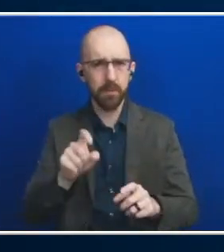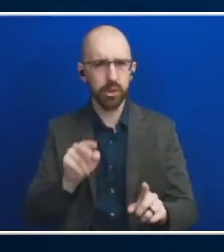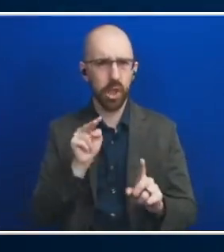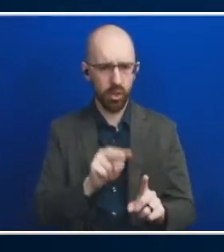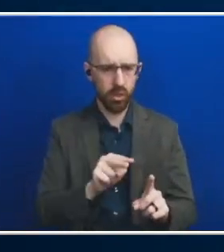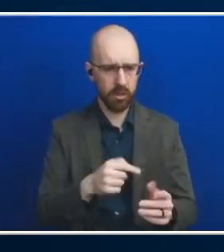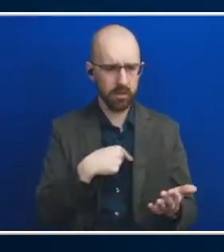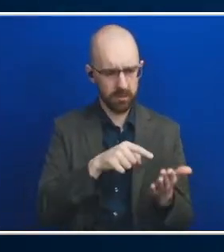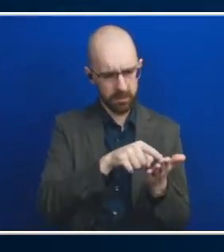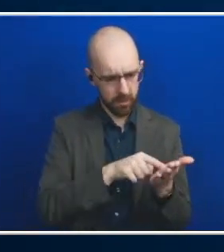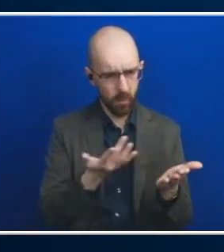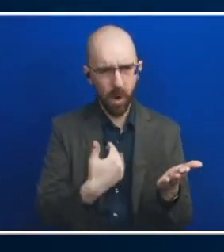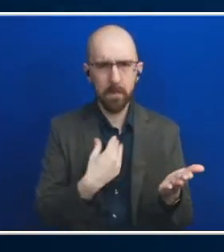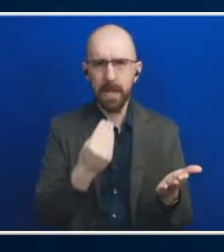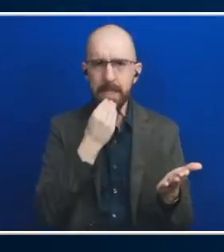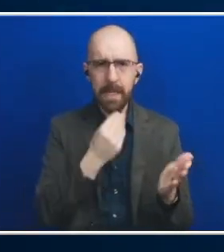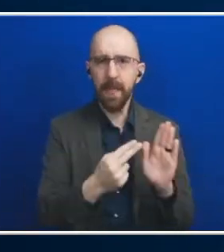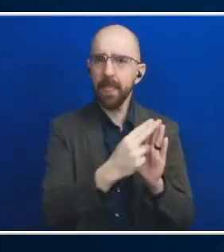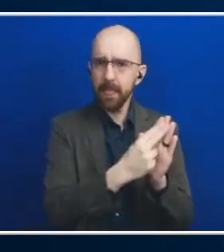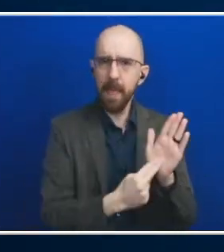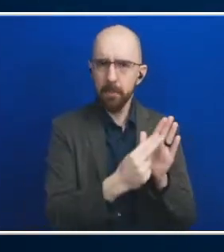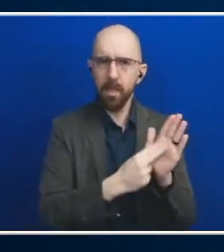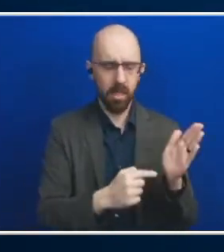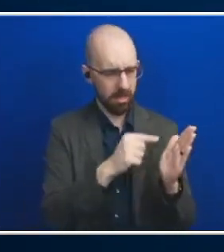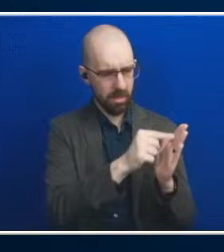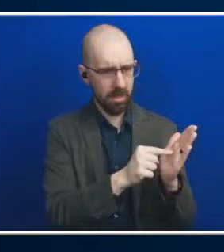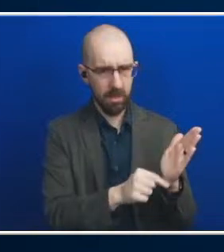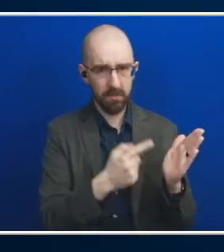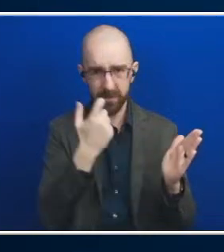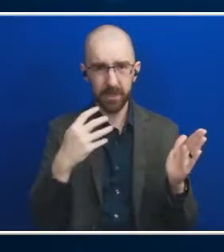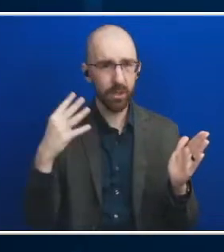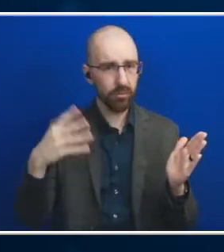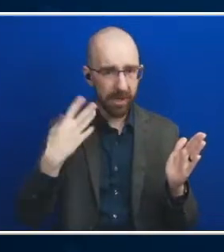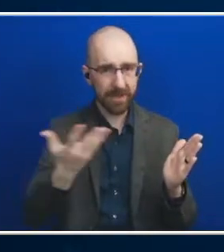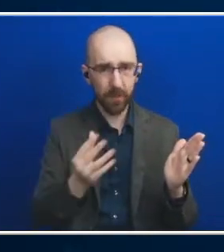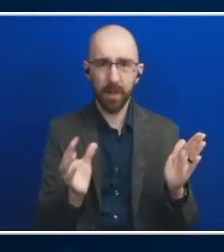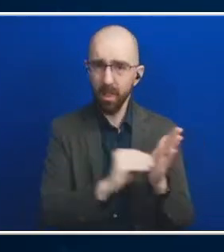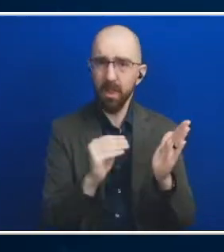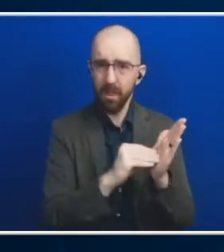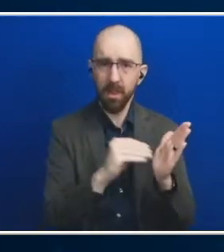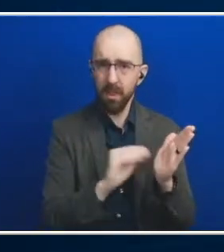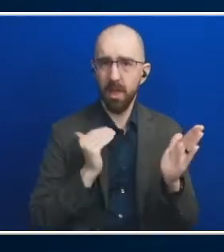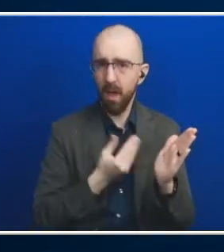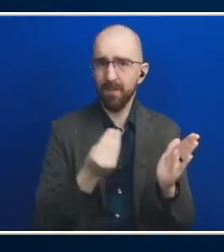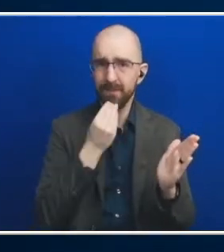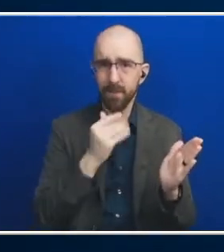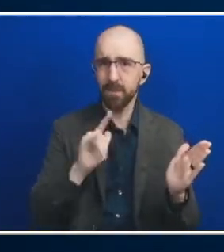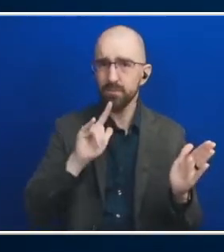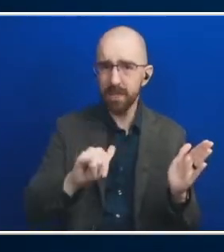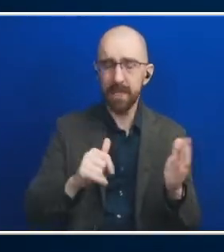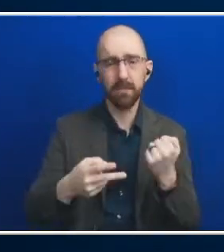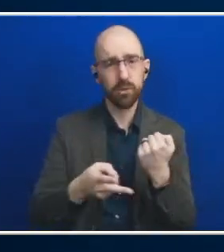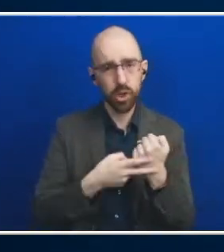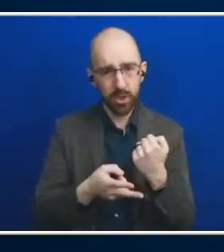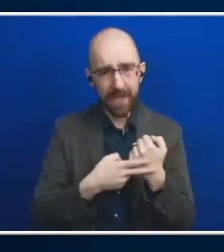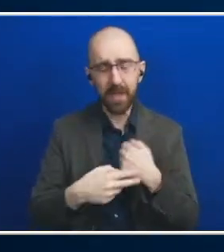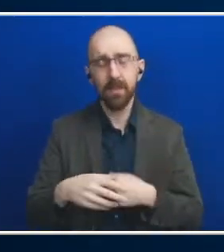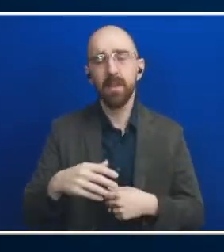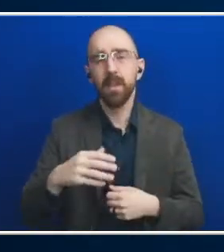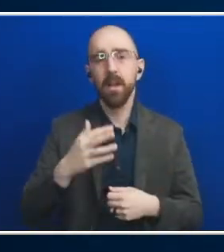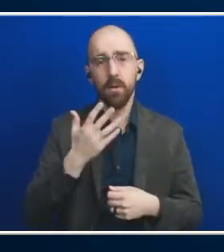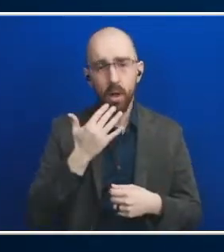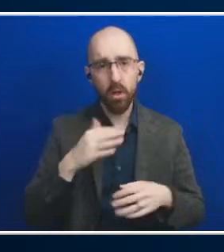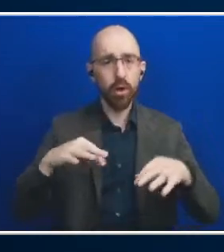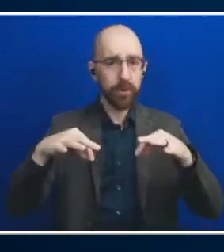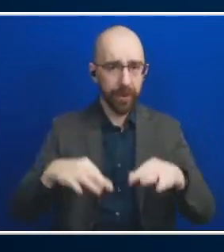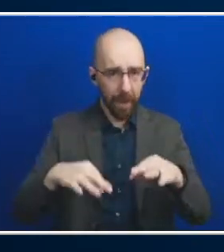those labels, because it's crazy the amount of stuff that's added to our food, and the preservatives and the colors and dyes and everything. Like, you